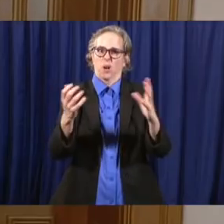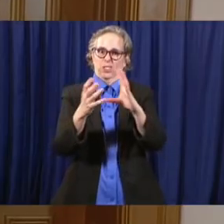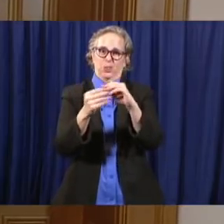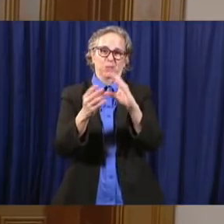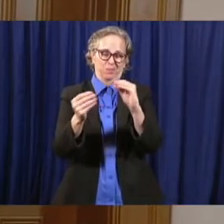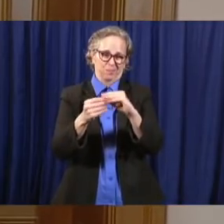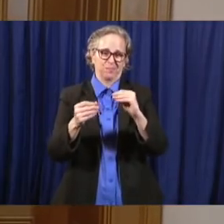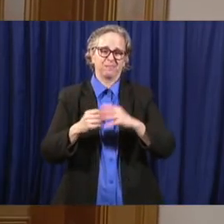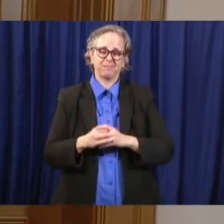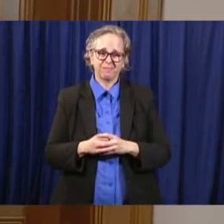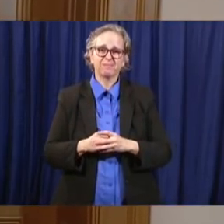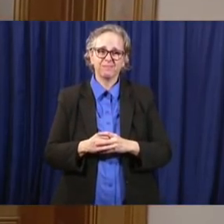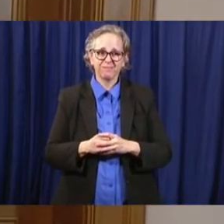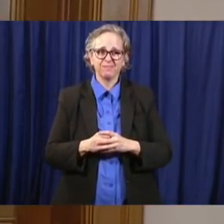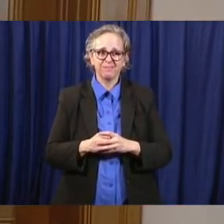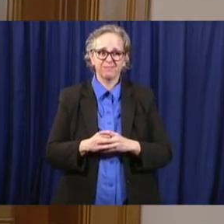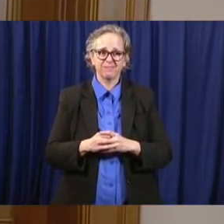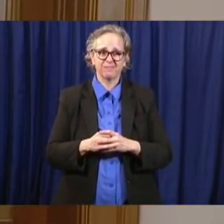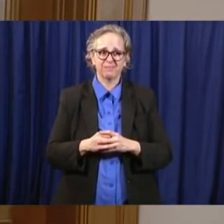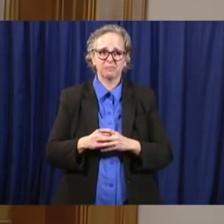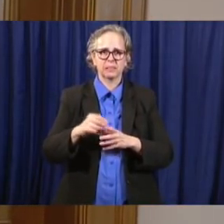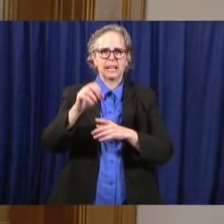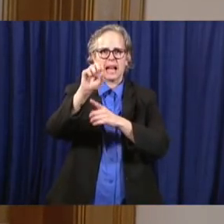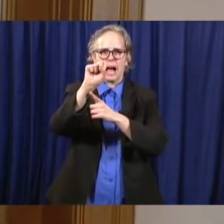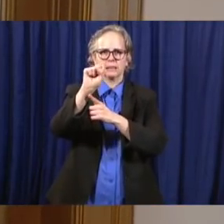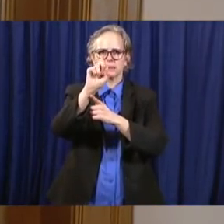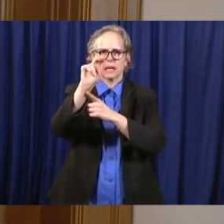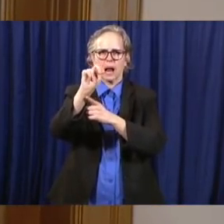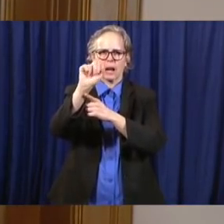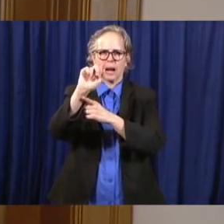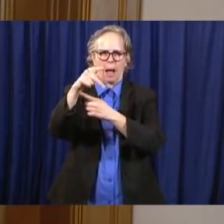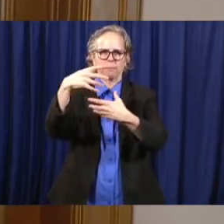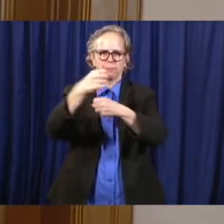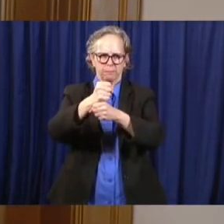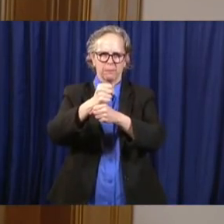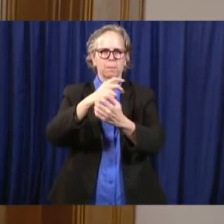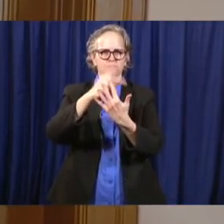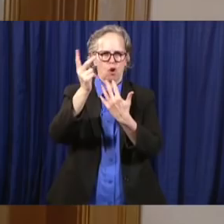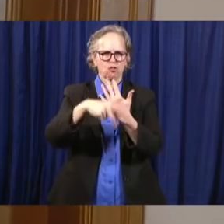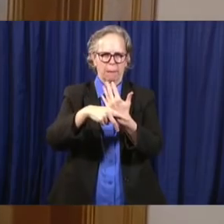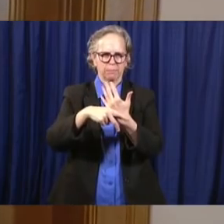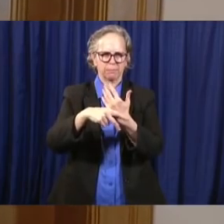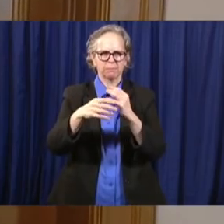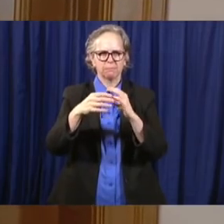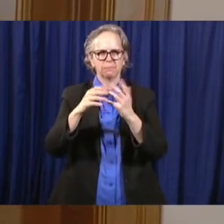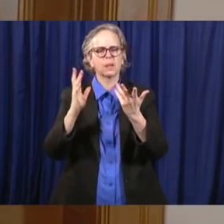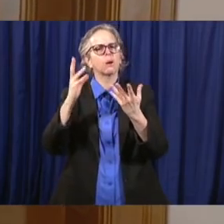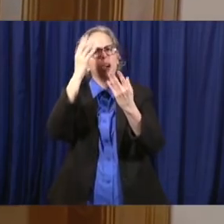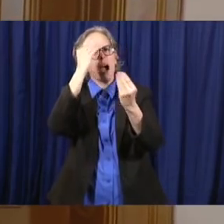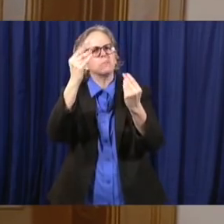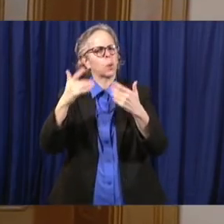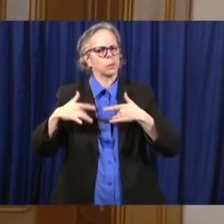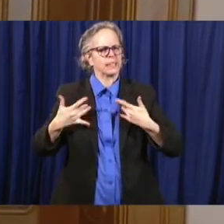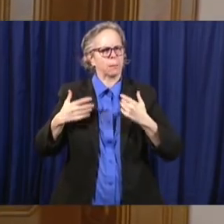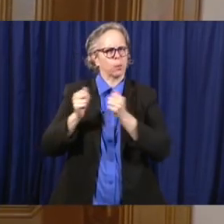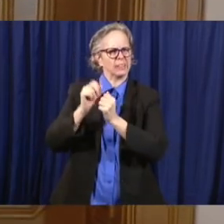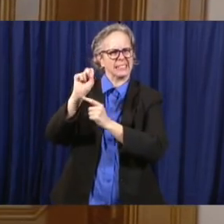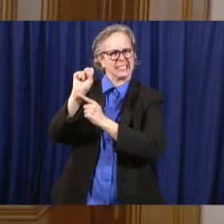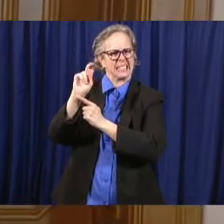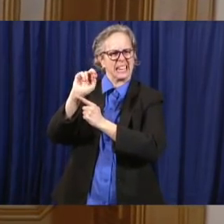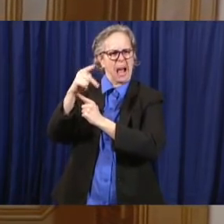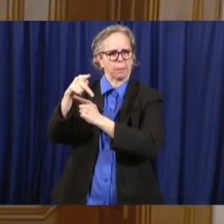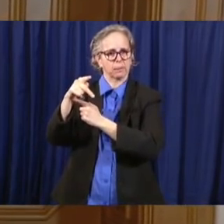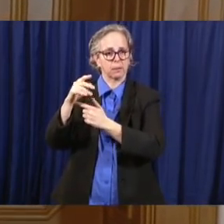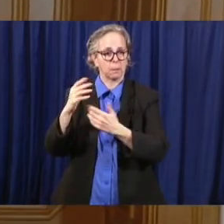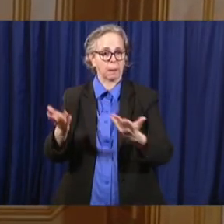the SNAP program and bringing you an update. Ohioans enrolled in the Supplemental